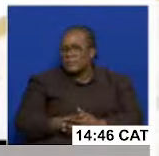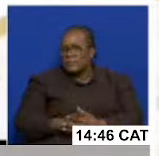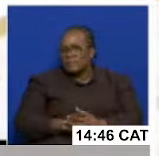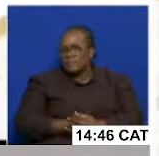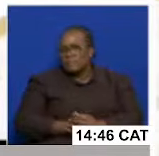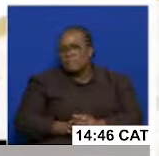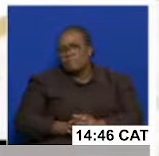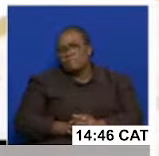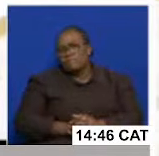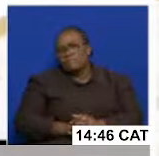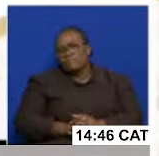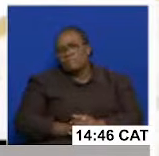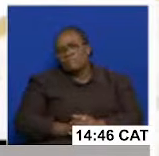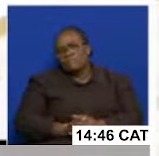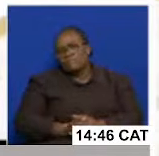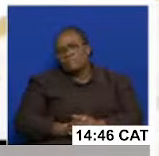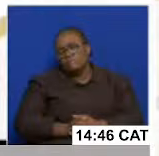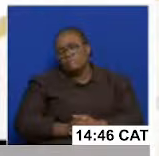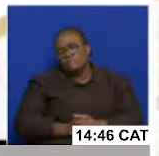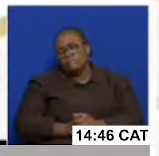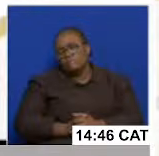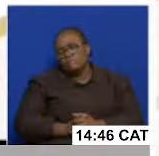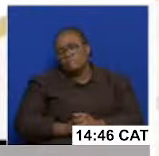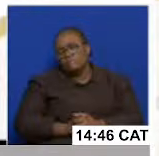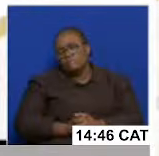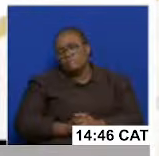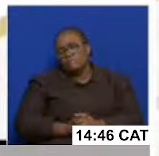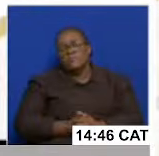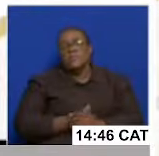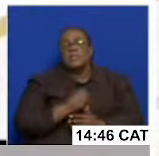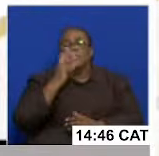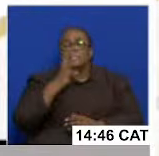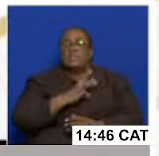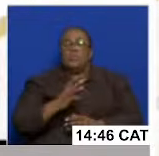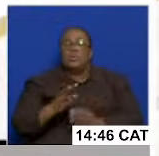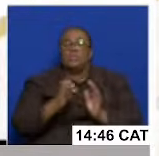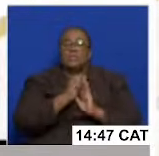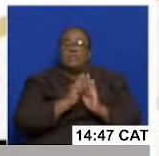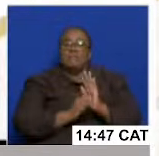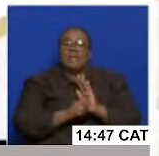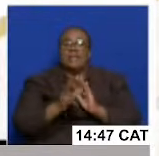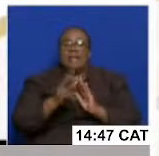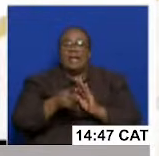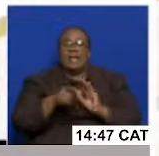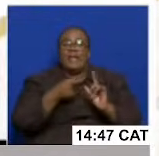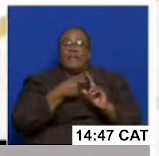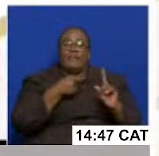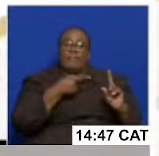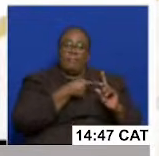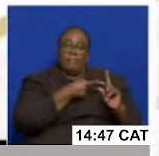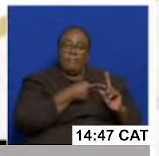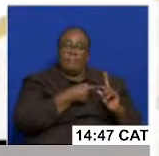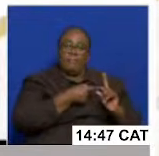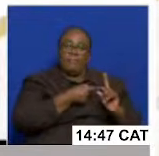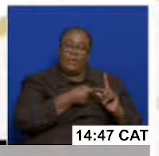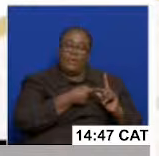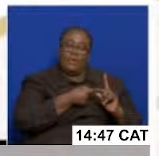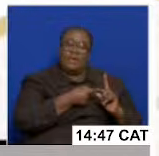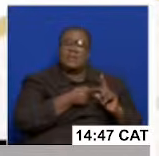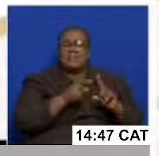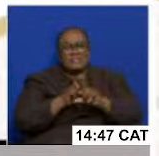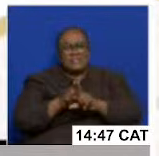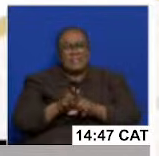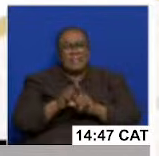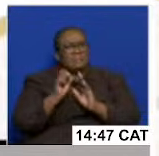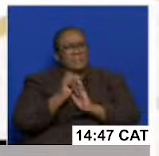It's a warning statement again from Keisha Stolz. So is it the same statement that she had